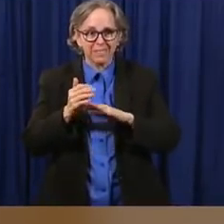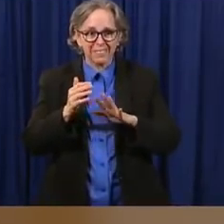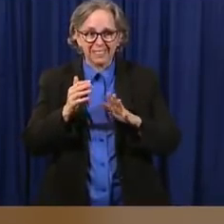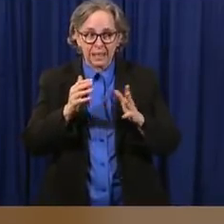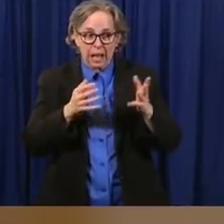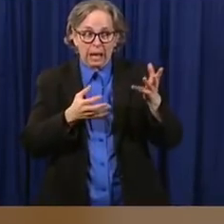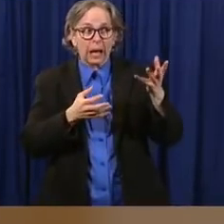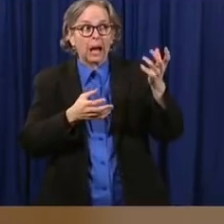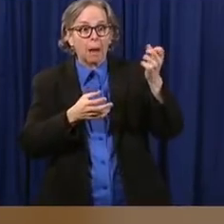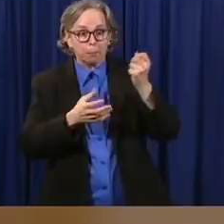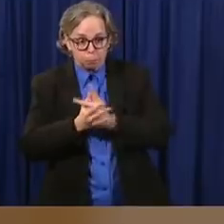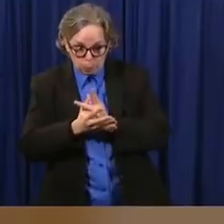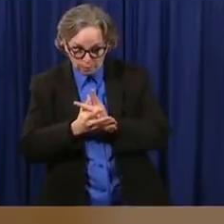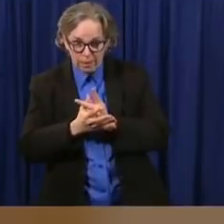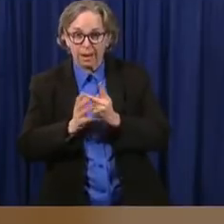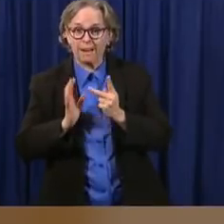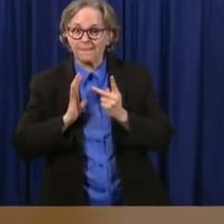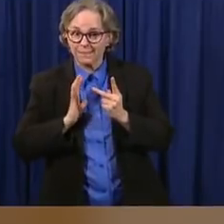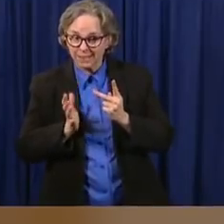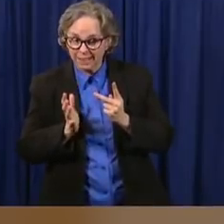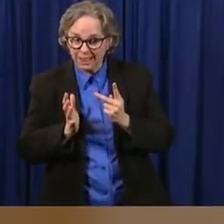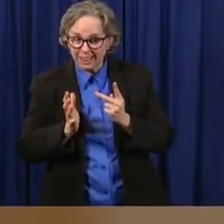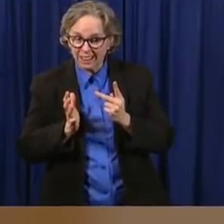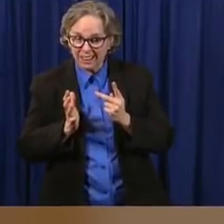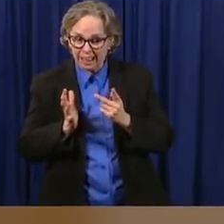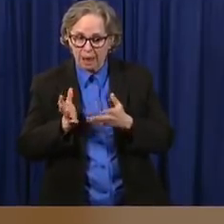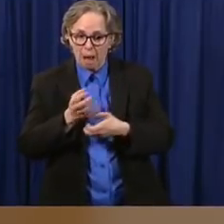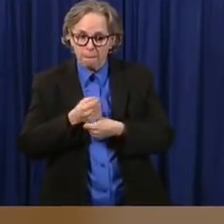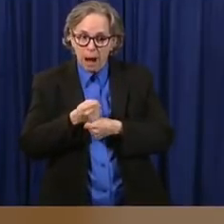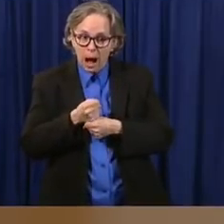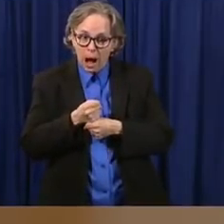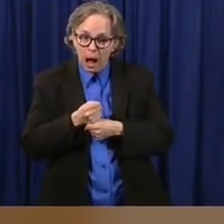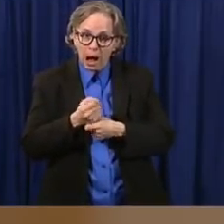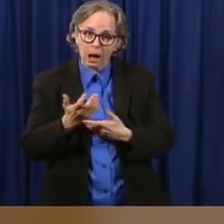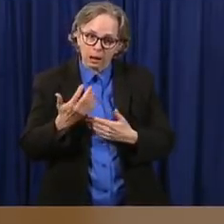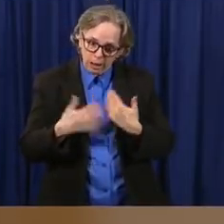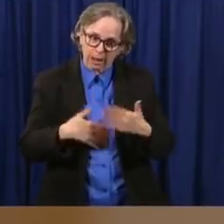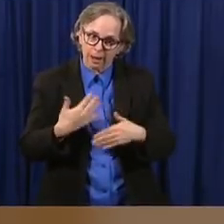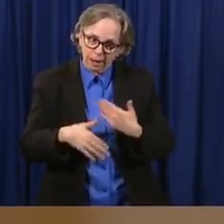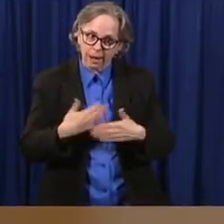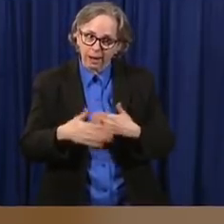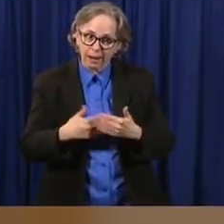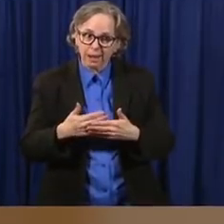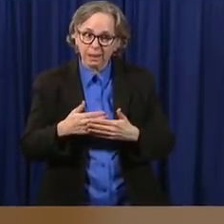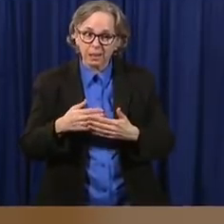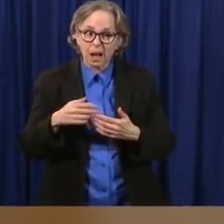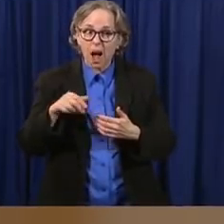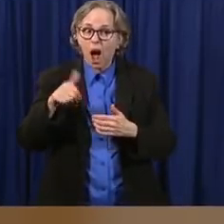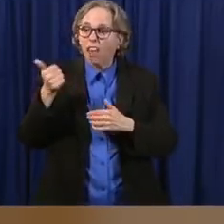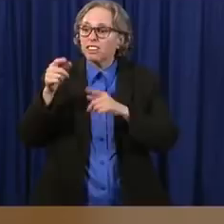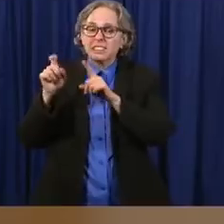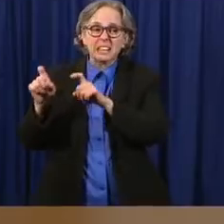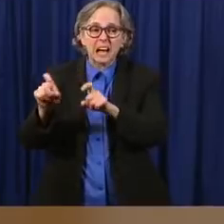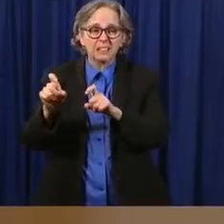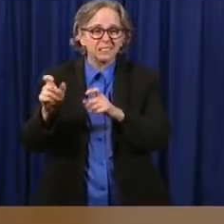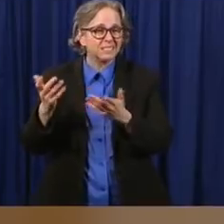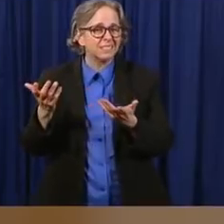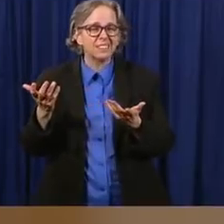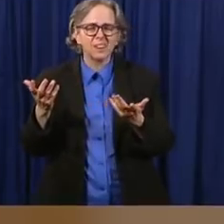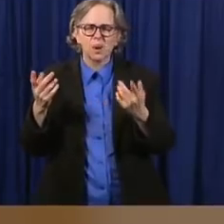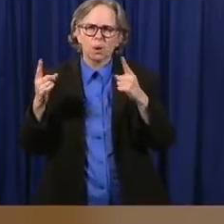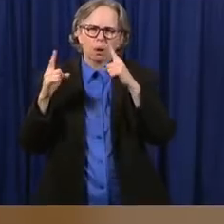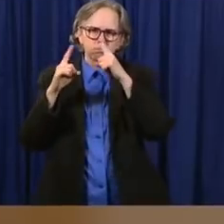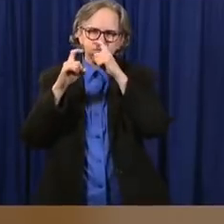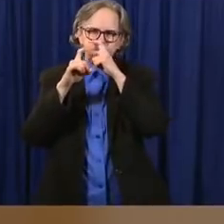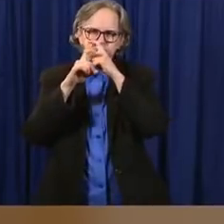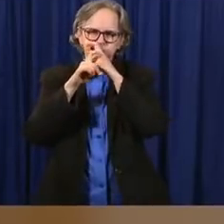just, the scaling up in production is slow. For some of the other testing, there are a complicated set of reagents that